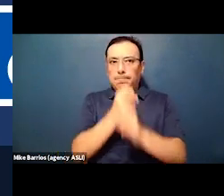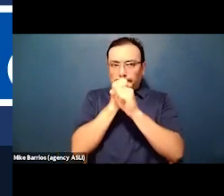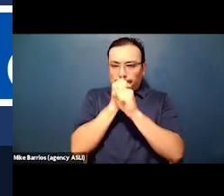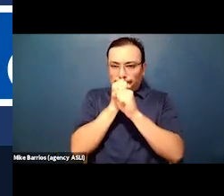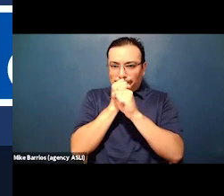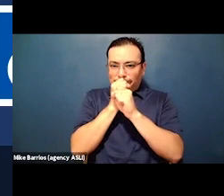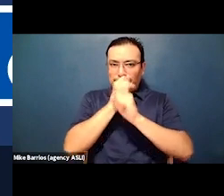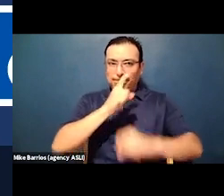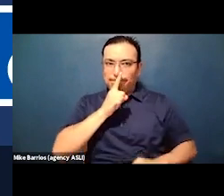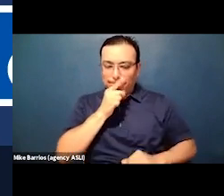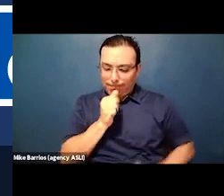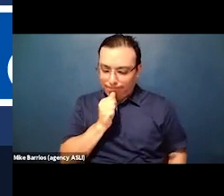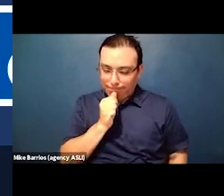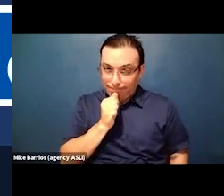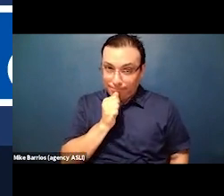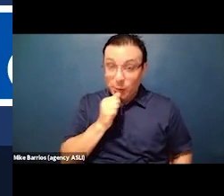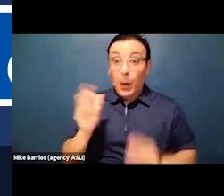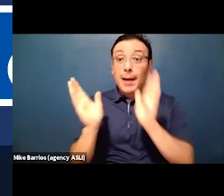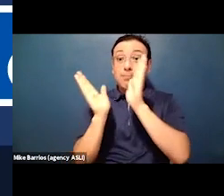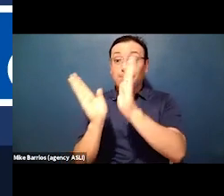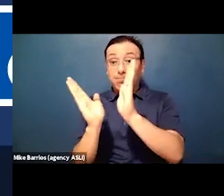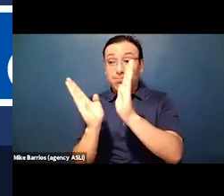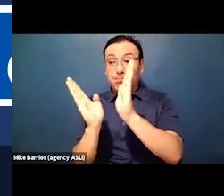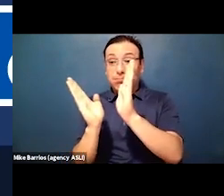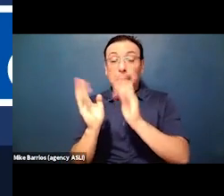could be much higher.